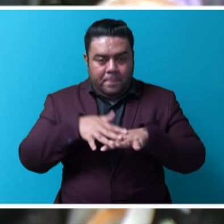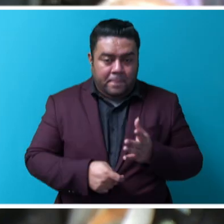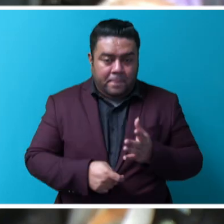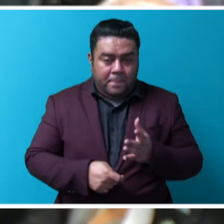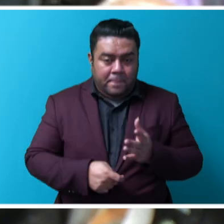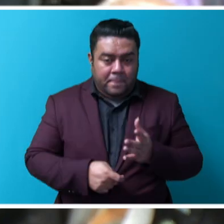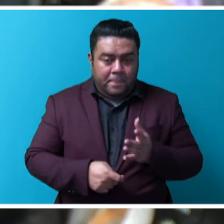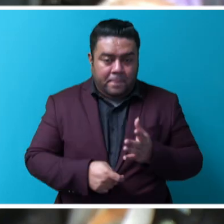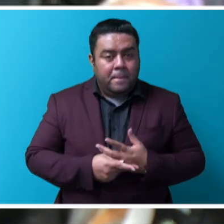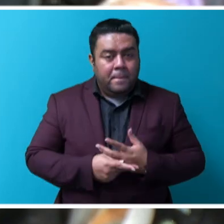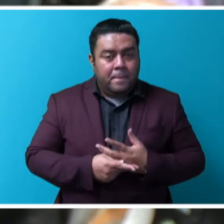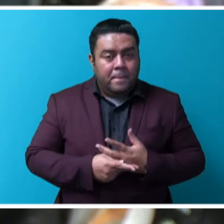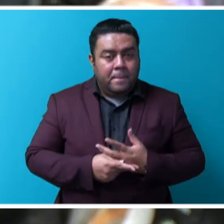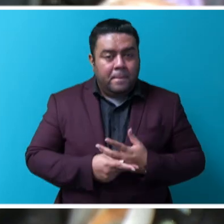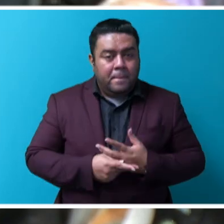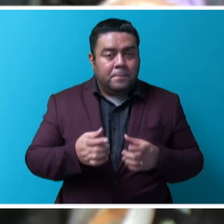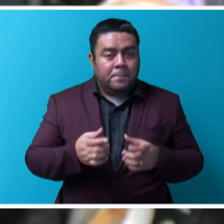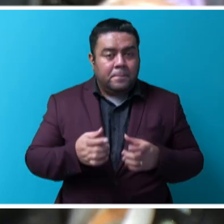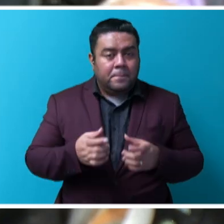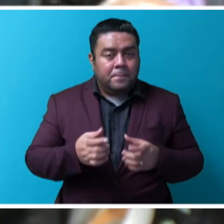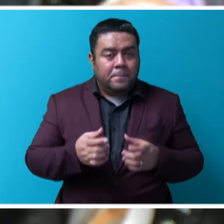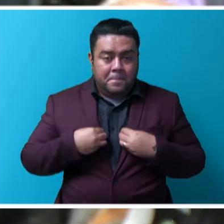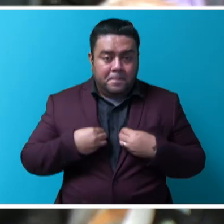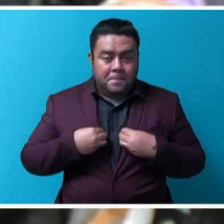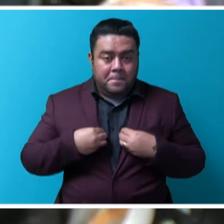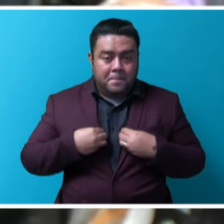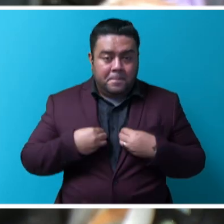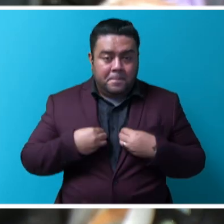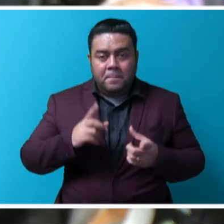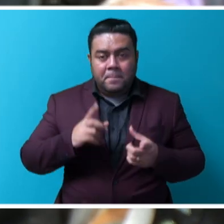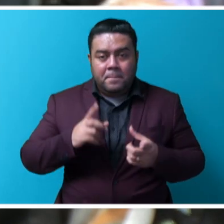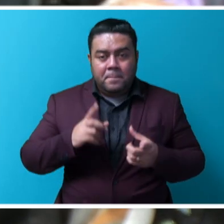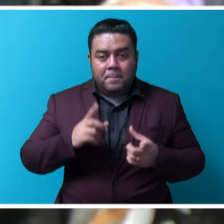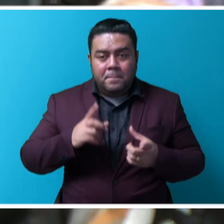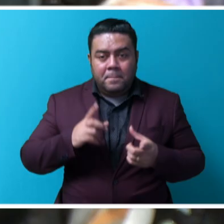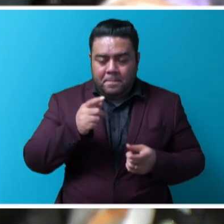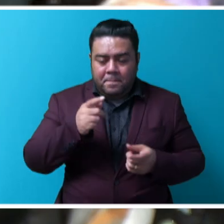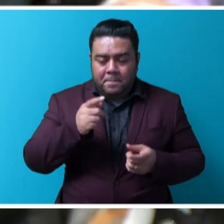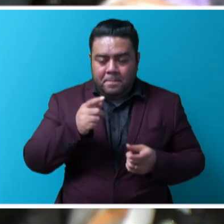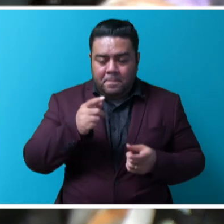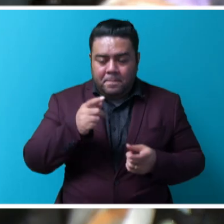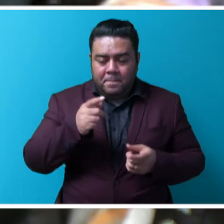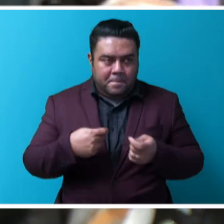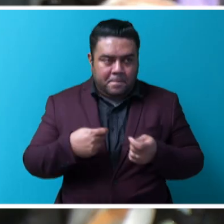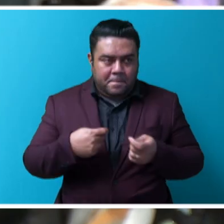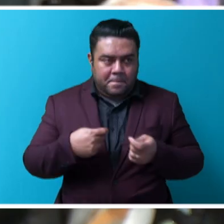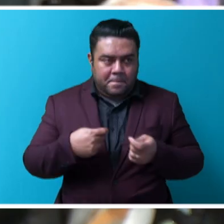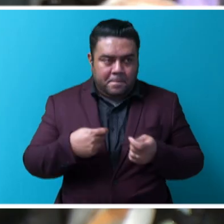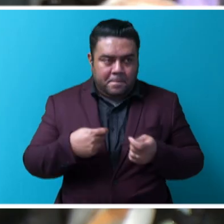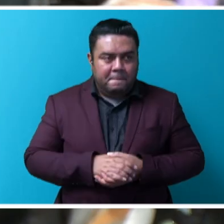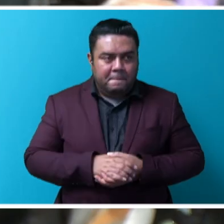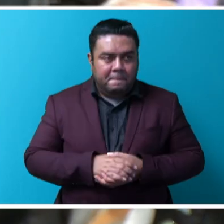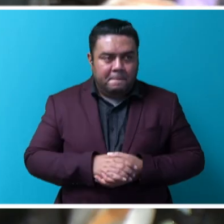2, supported by 3.5 million injection from the Community Relocation Trust Fund last 2